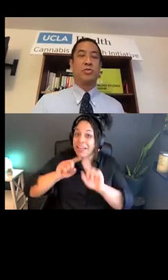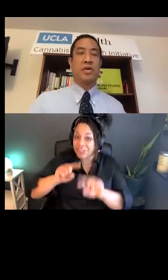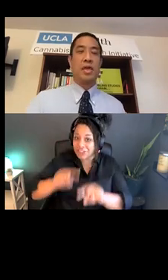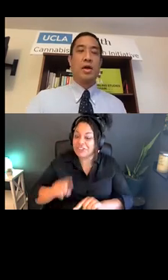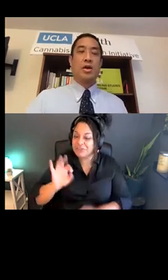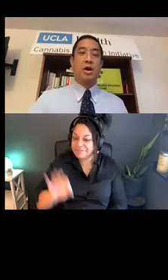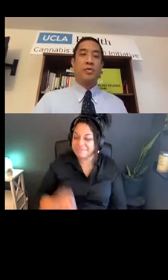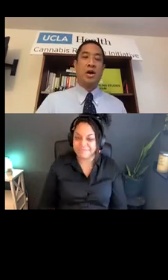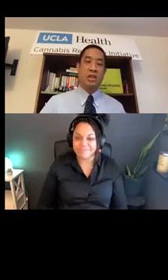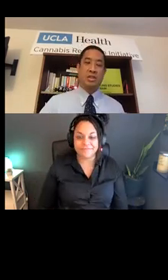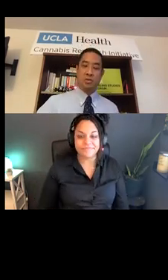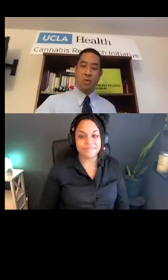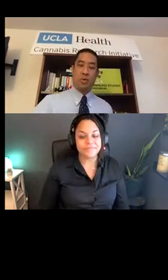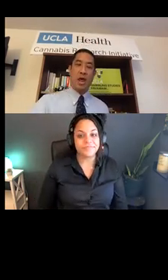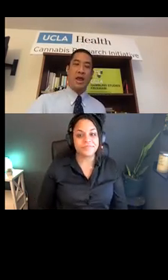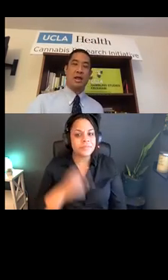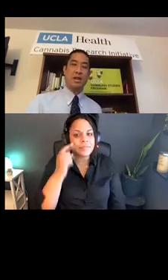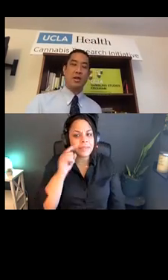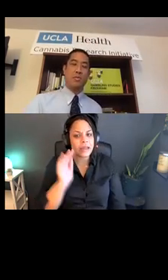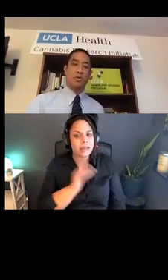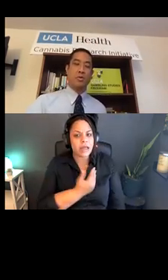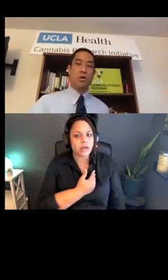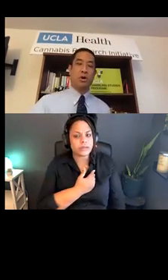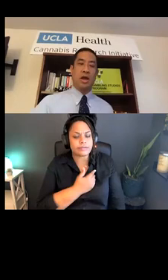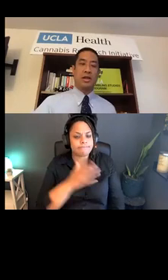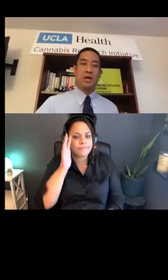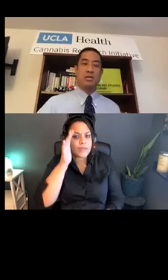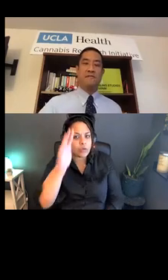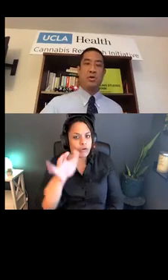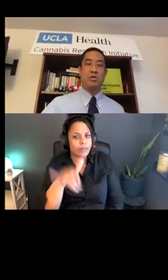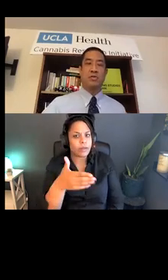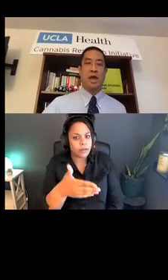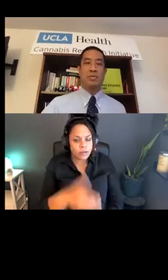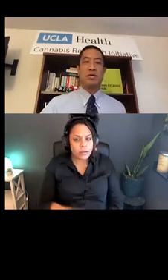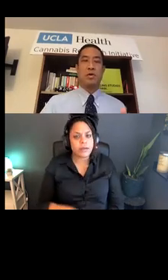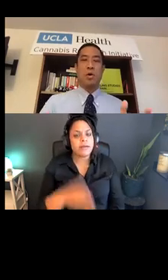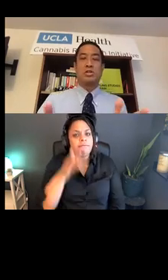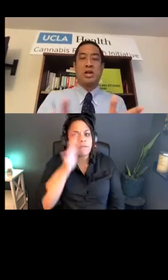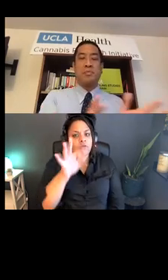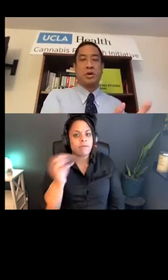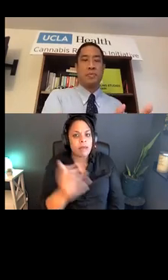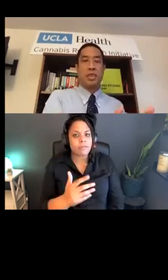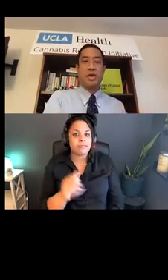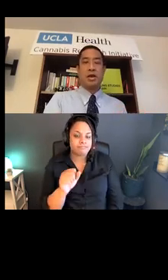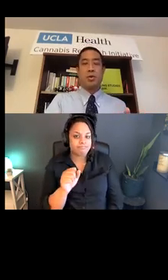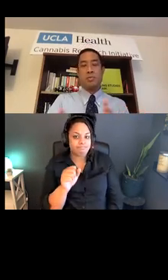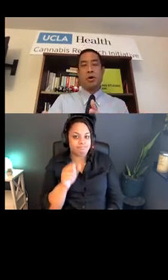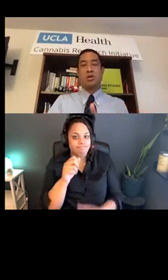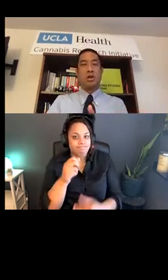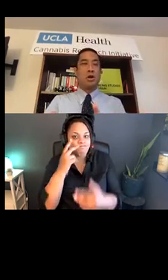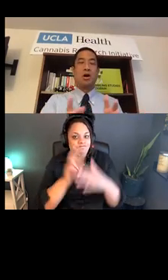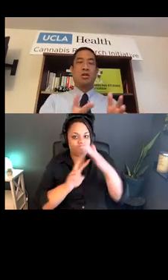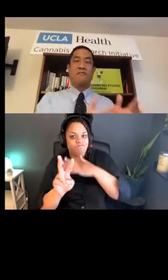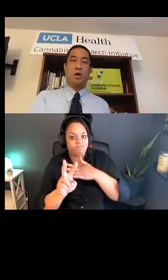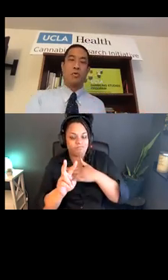So that's terrific. So I really think this is where we're headed. And you look at the future of gambling, of course, separately. When you merge